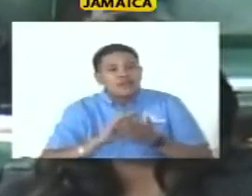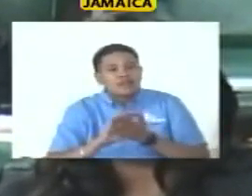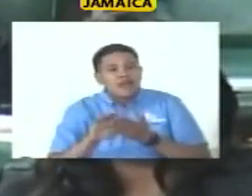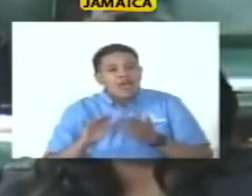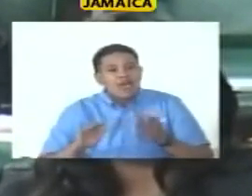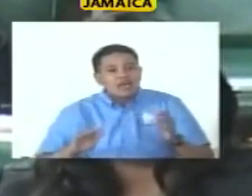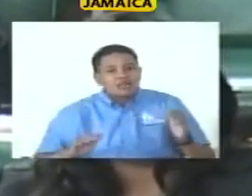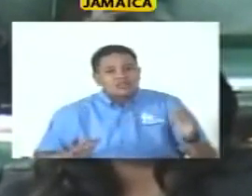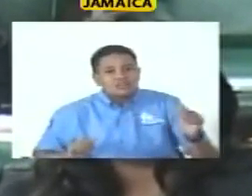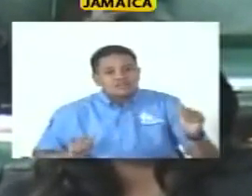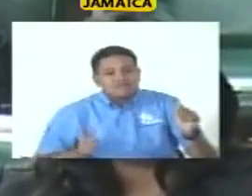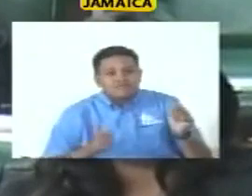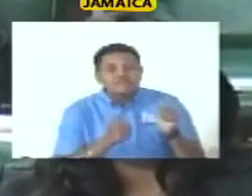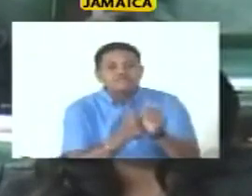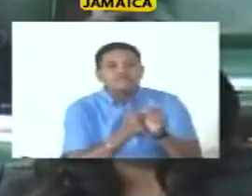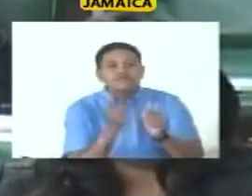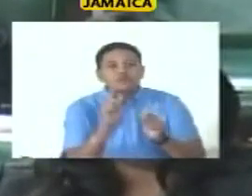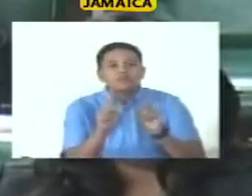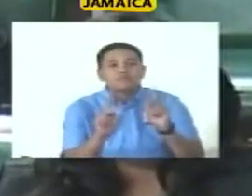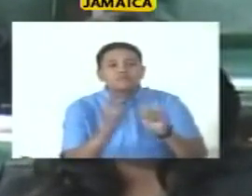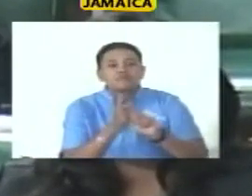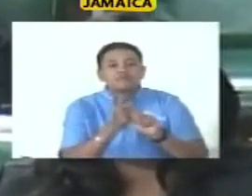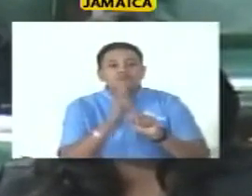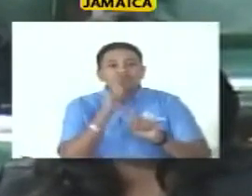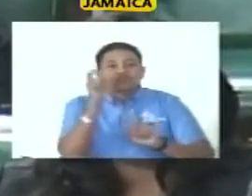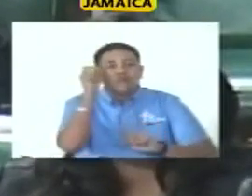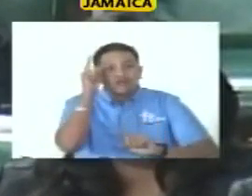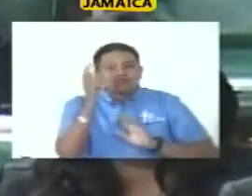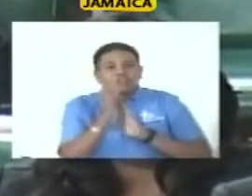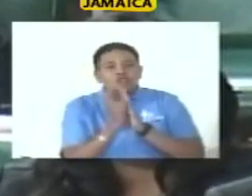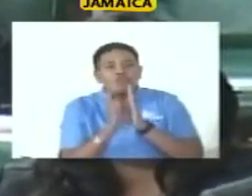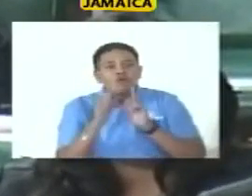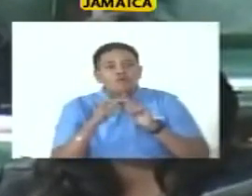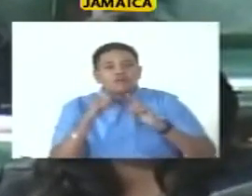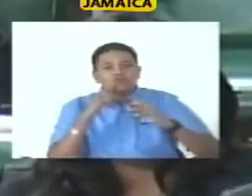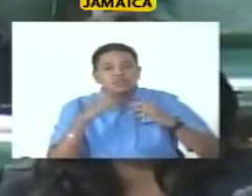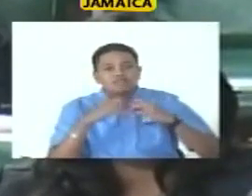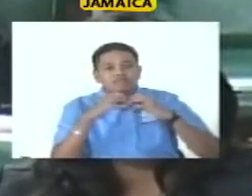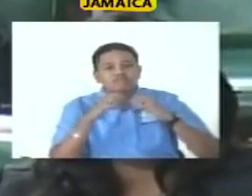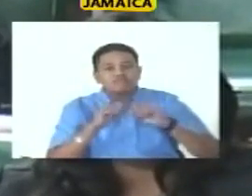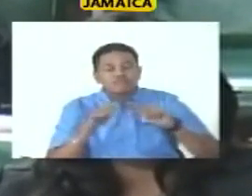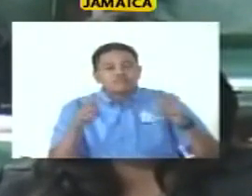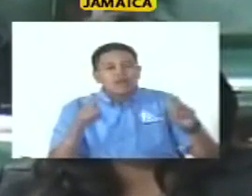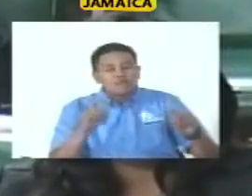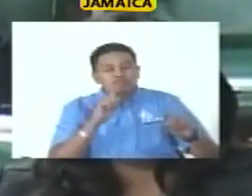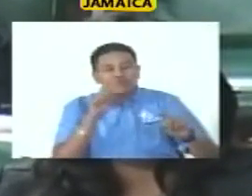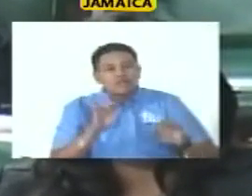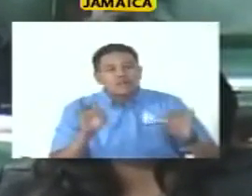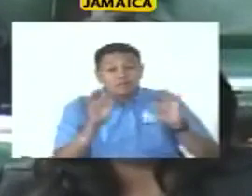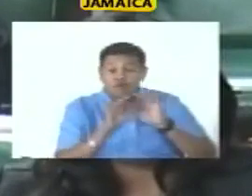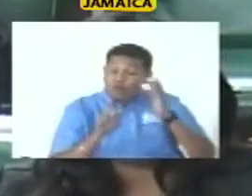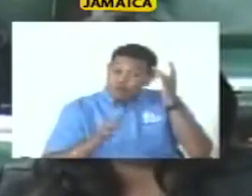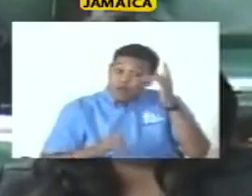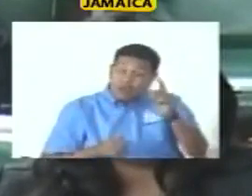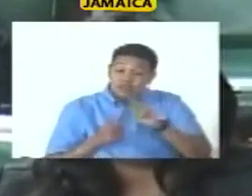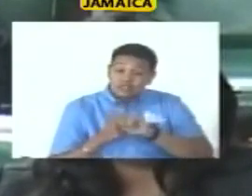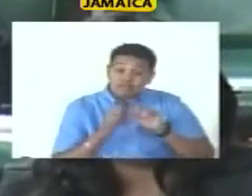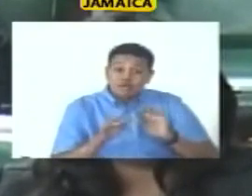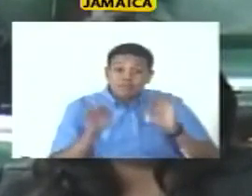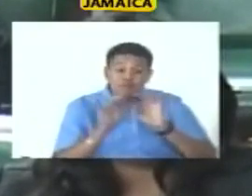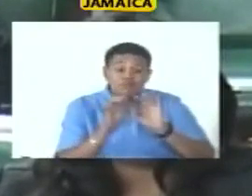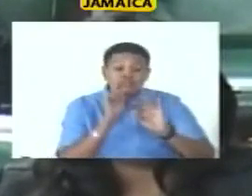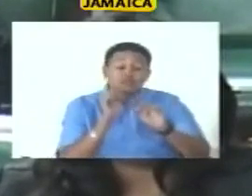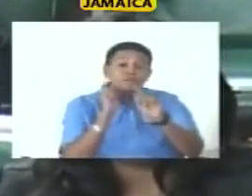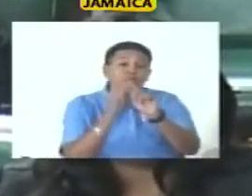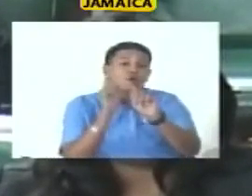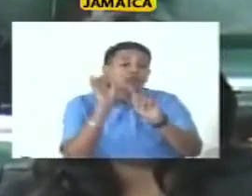will understand the bill when it has come into effect. And this is important. It's important, the point has been